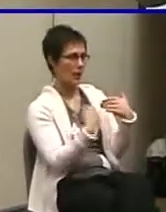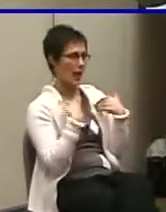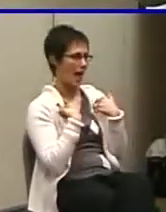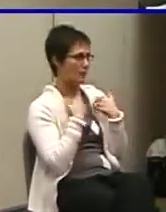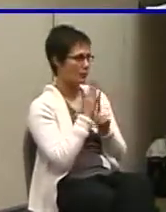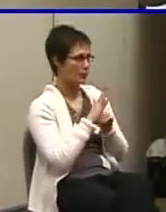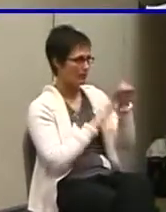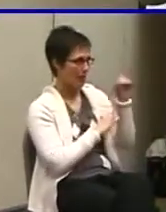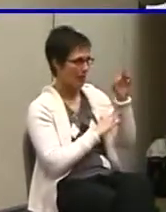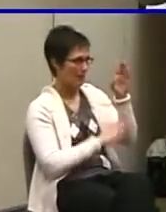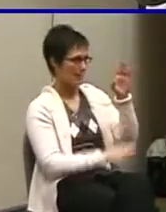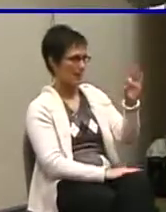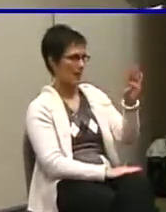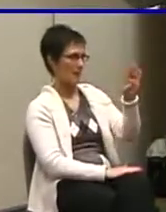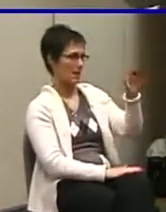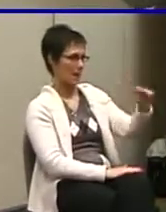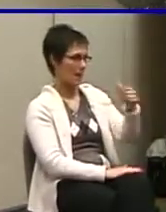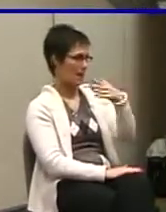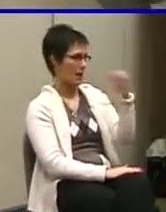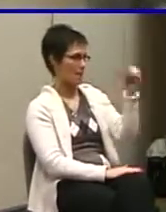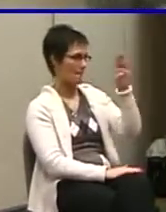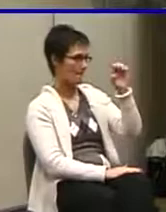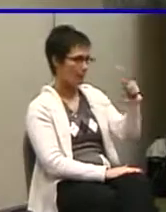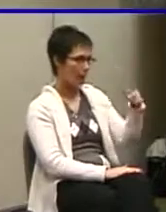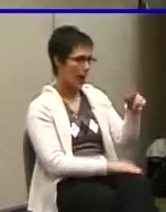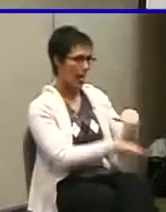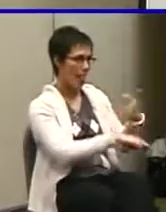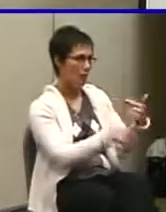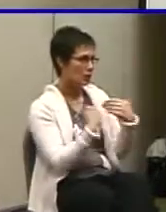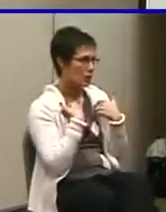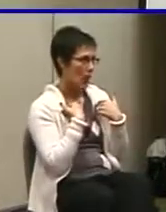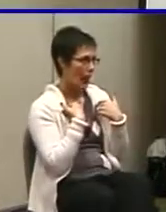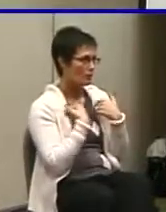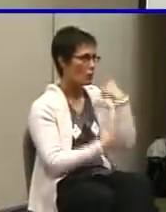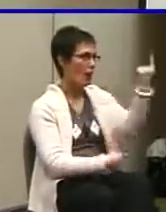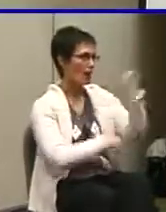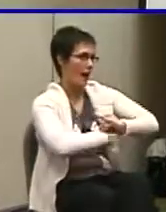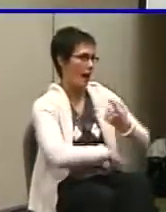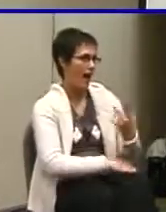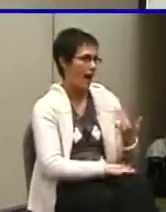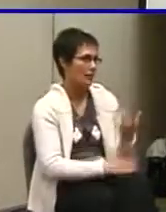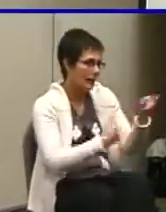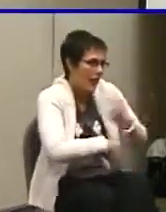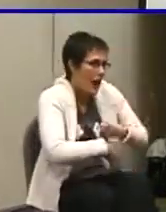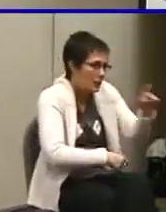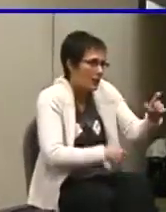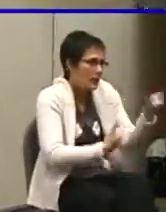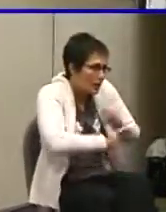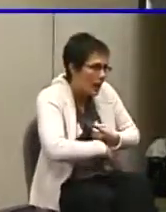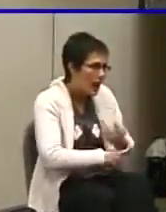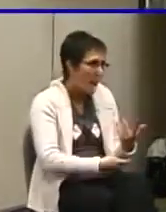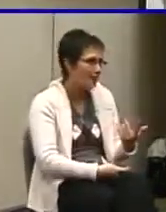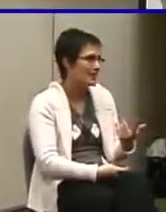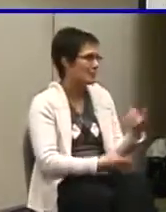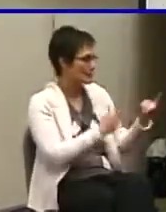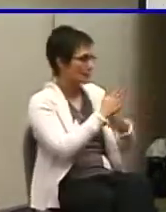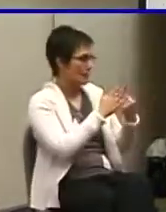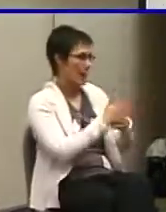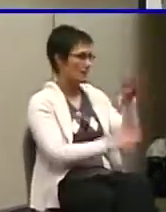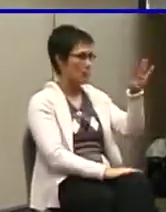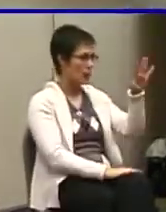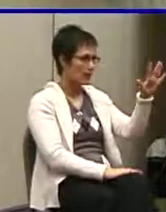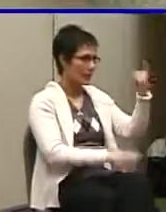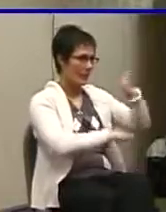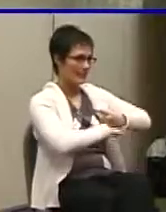BIP? 10 days. Yeah. How long is he gone? 10 days. In some cases, 45, right? The school's actually asked